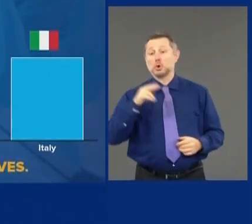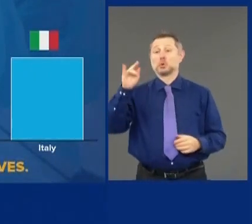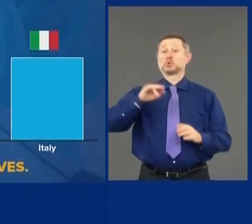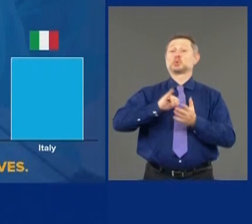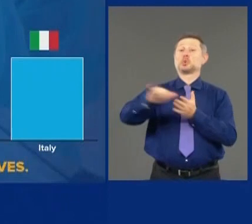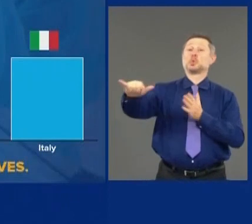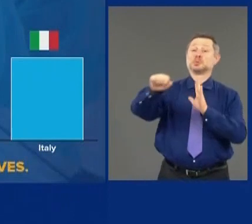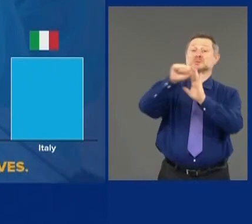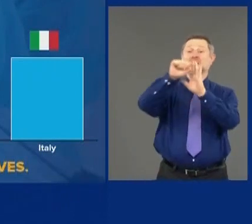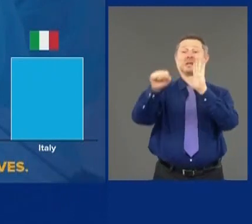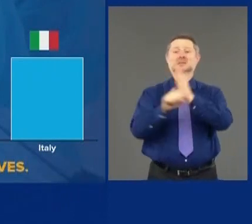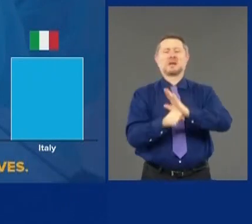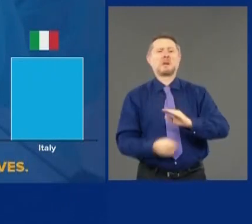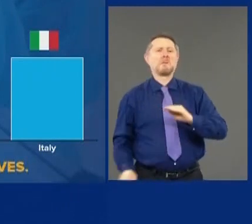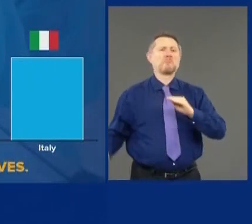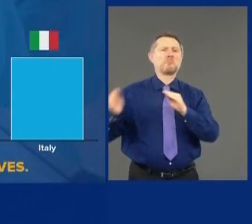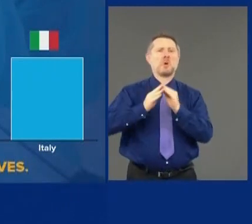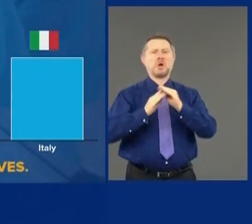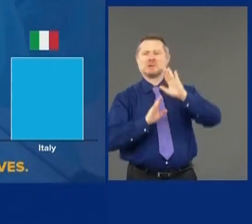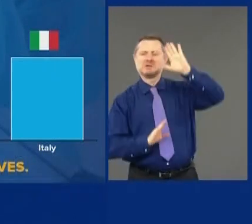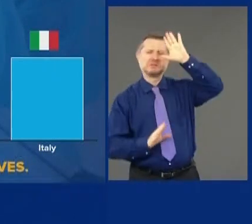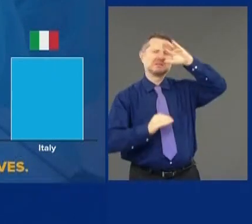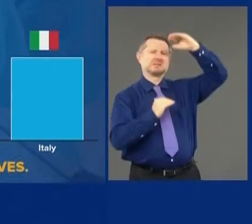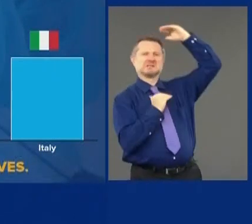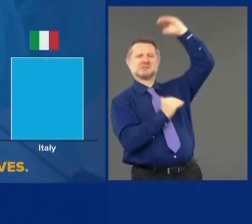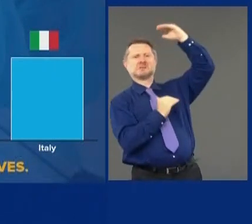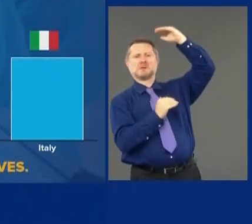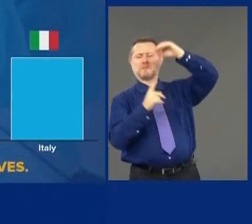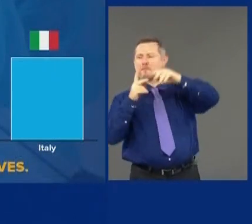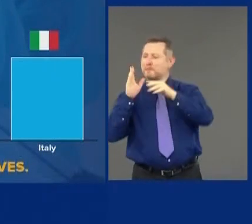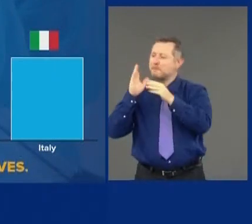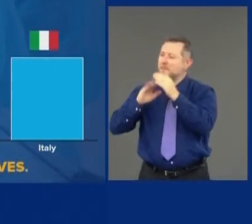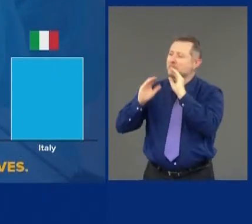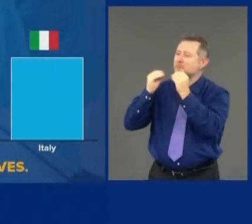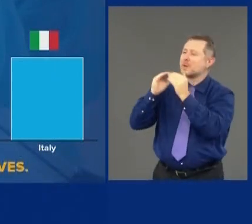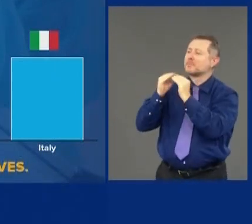capita than any nation on the globe.